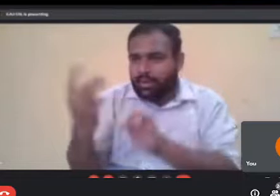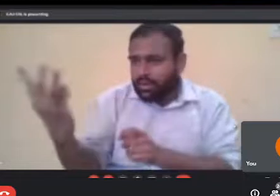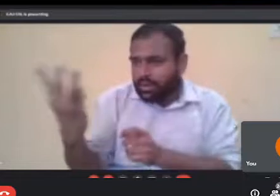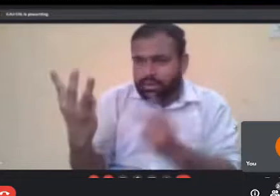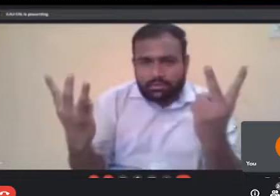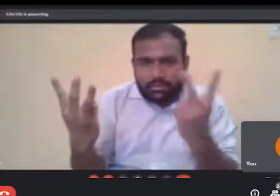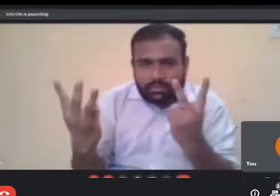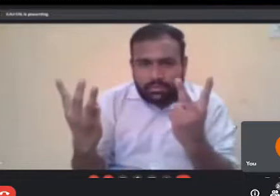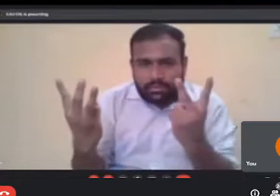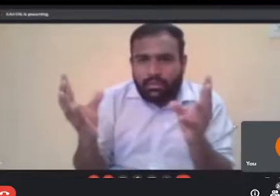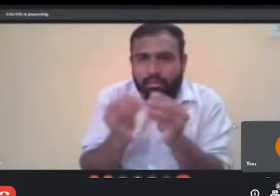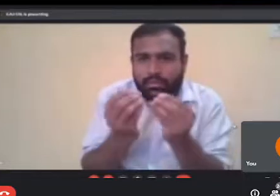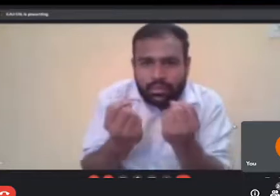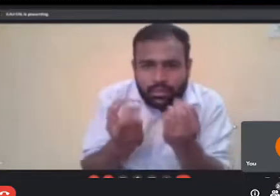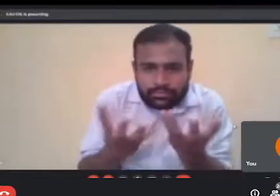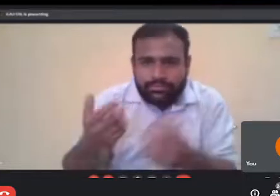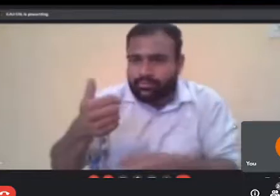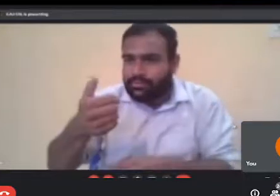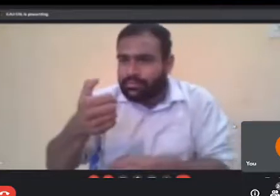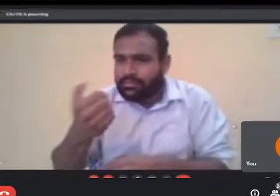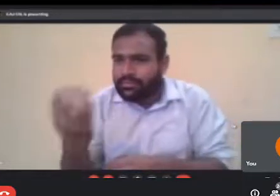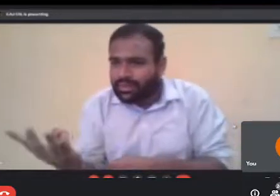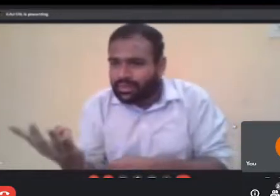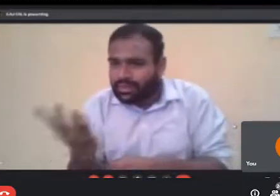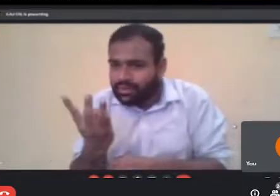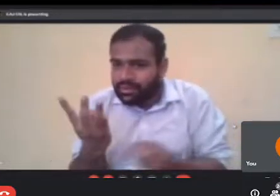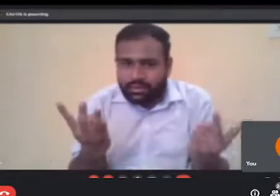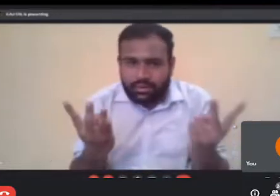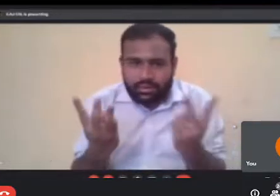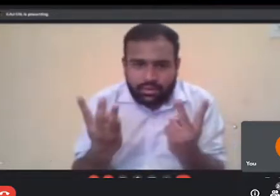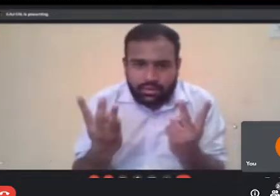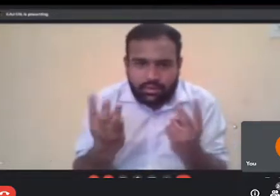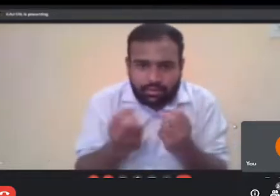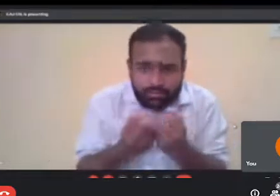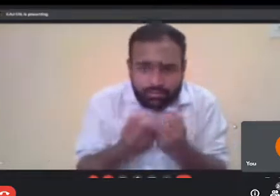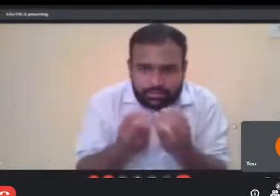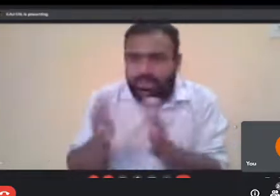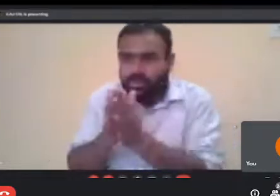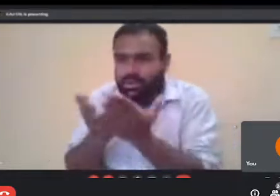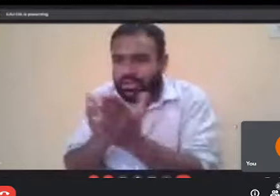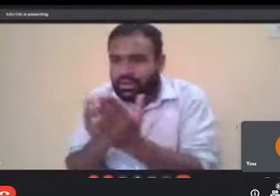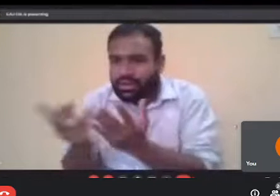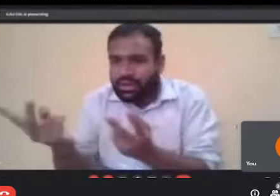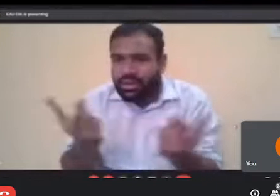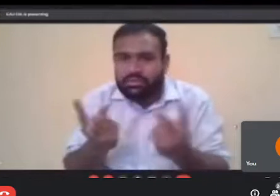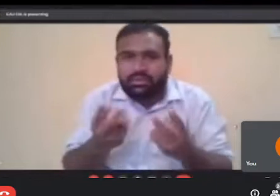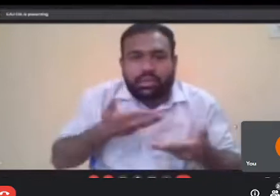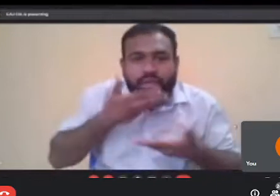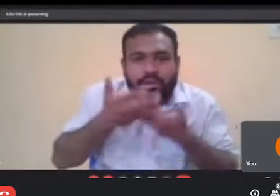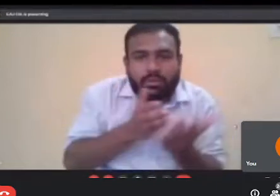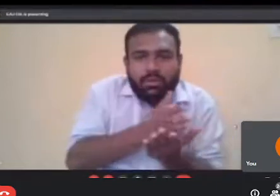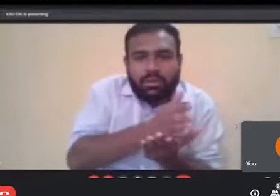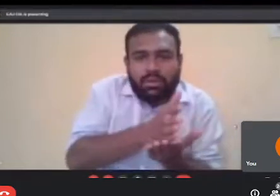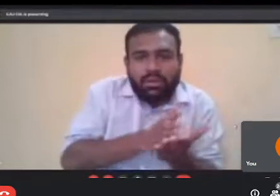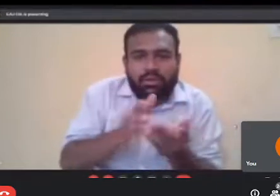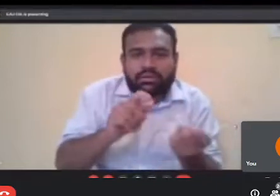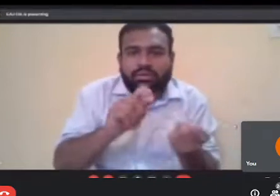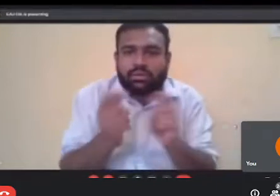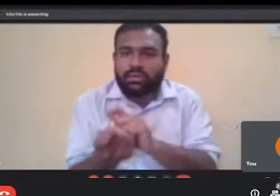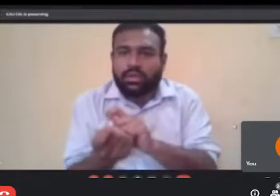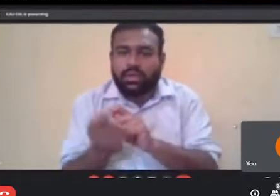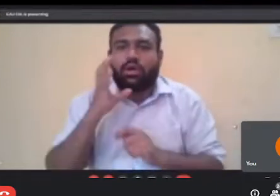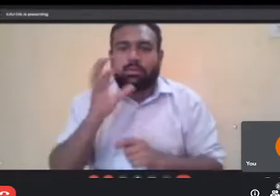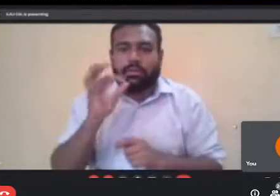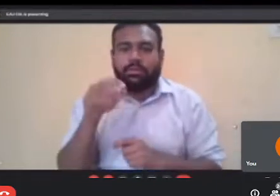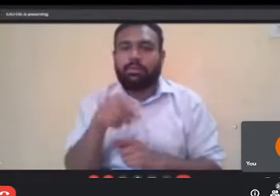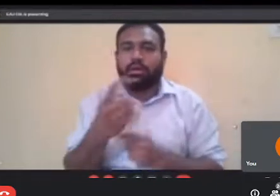different way. It could be numbers related. First you understand 2 plus 3 on the board, then you do it with a pen.